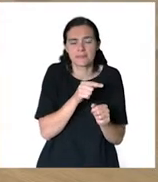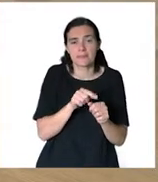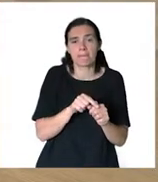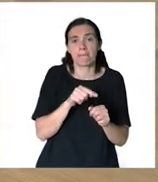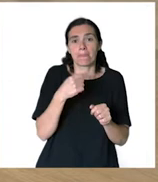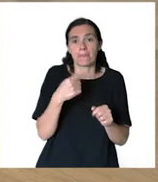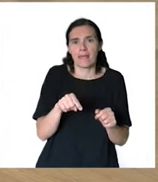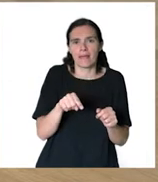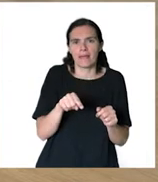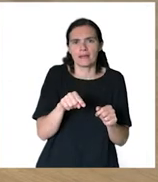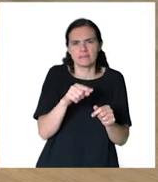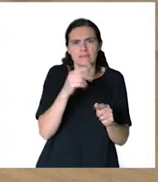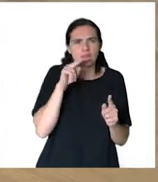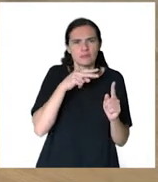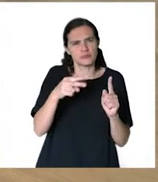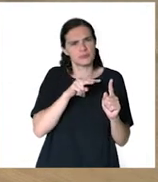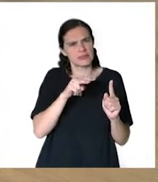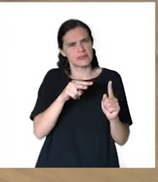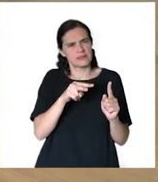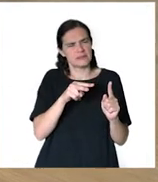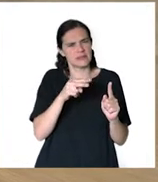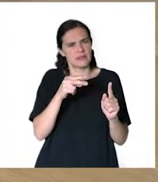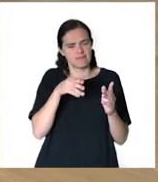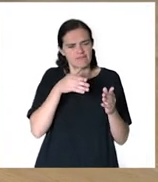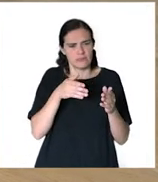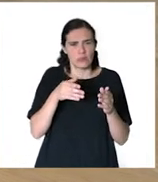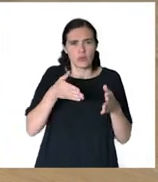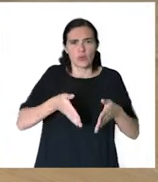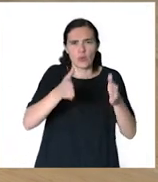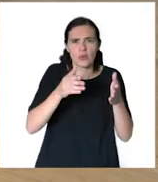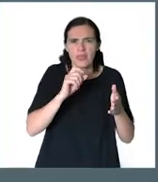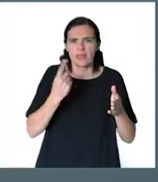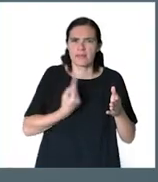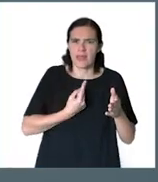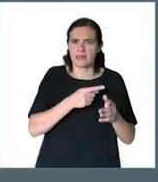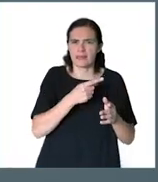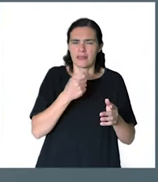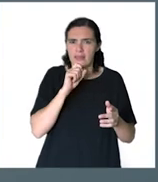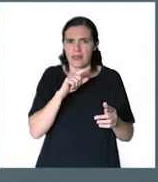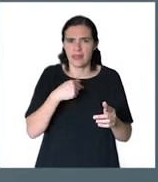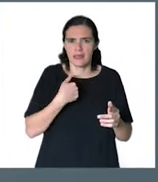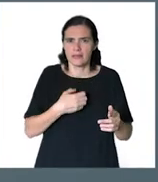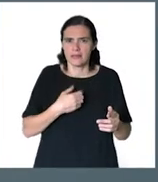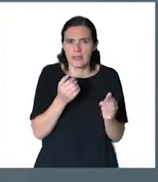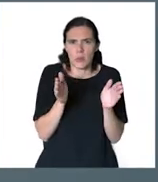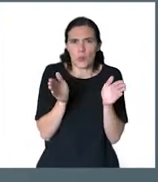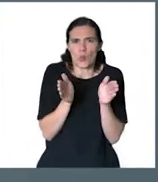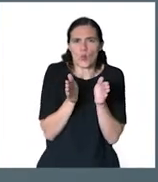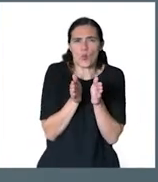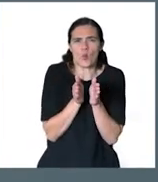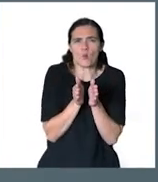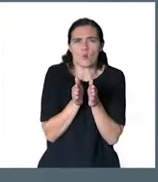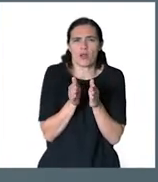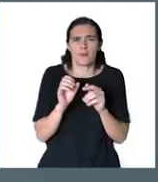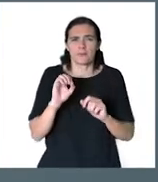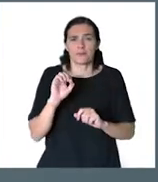have a truncated perspective a corridor that forces you to make yourself more compact. Or